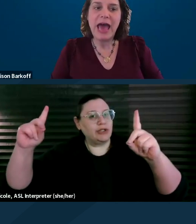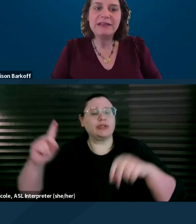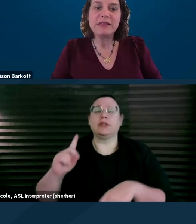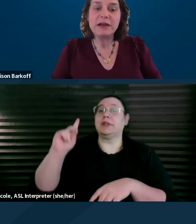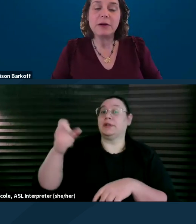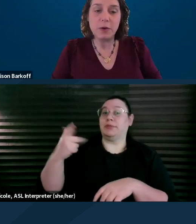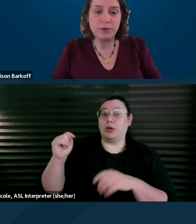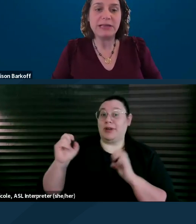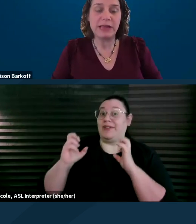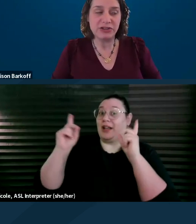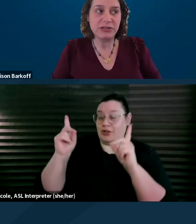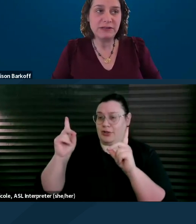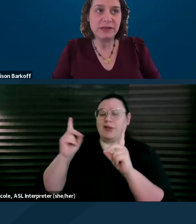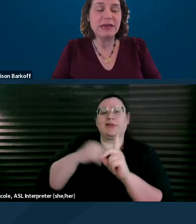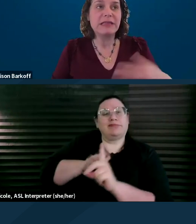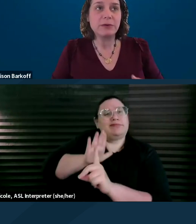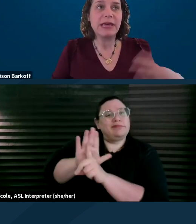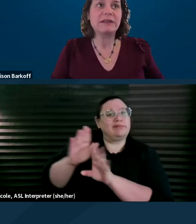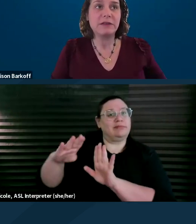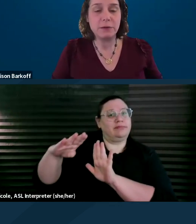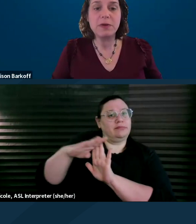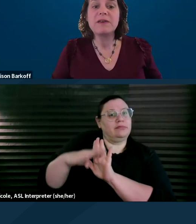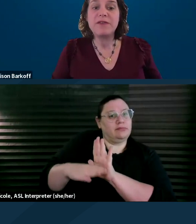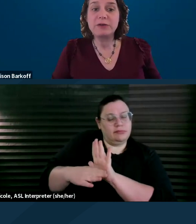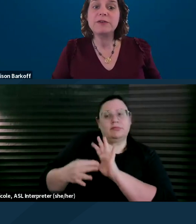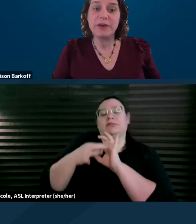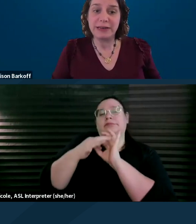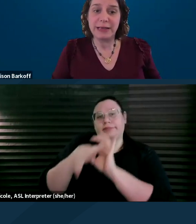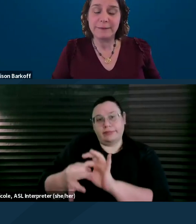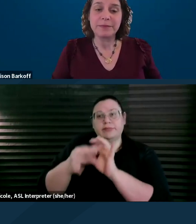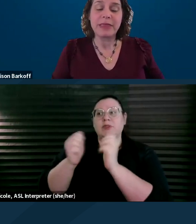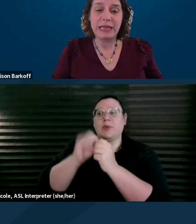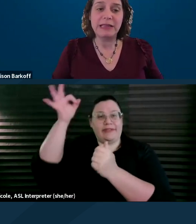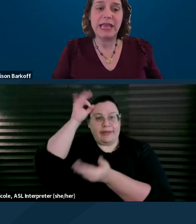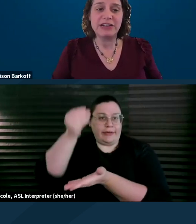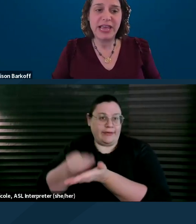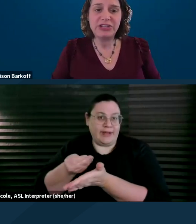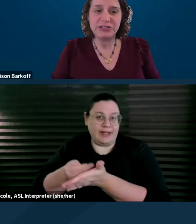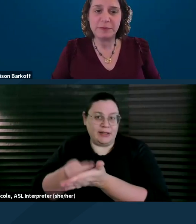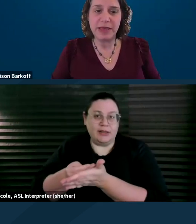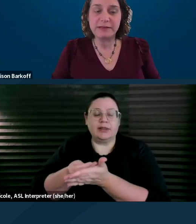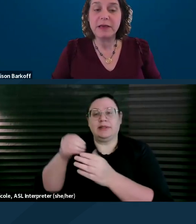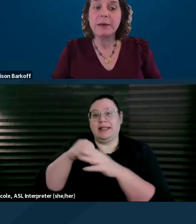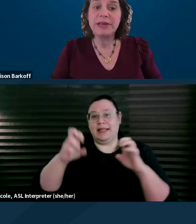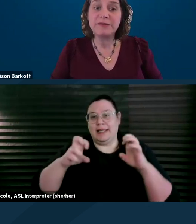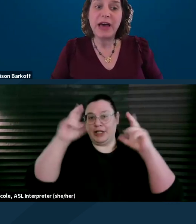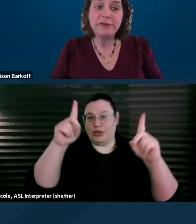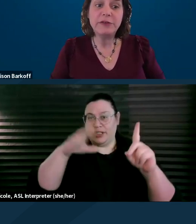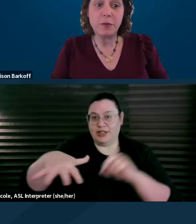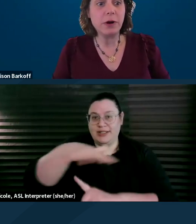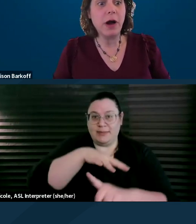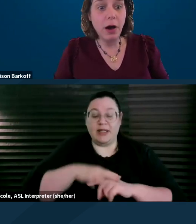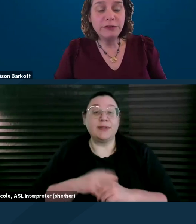Education has their own regulations that relate to federal funding in the education space.